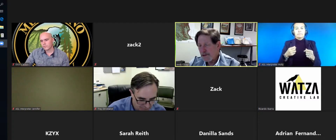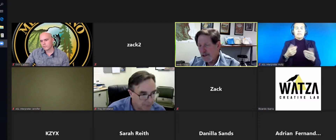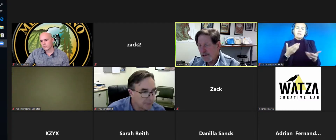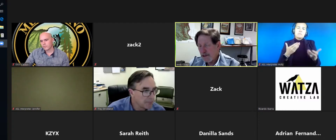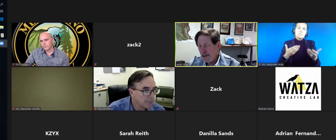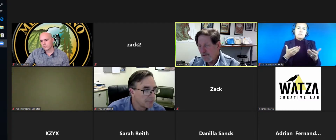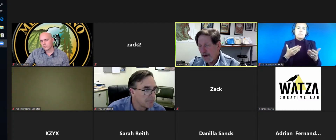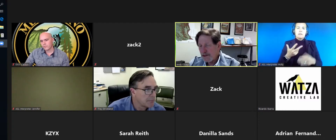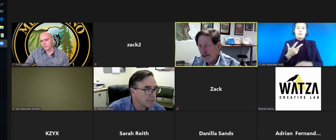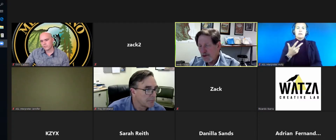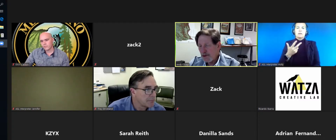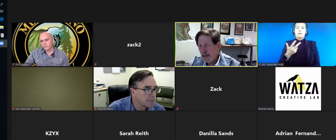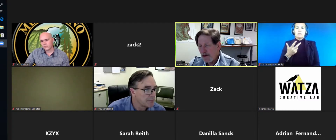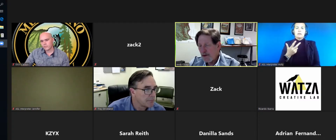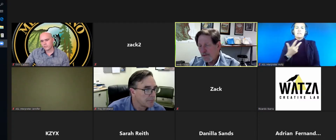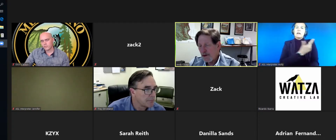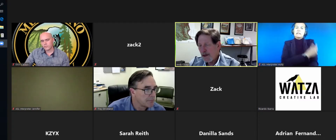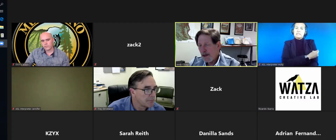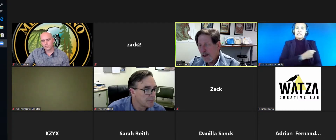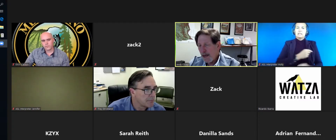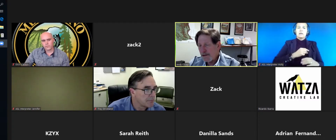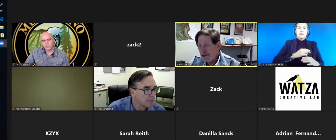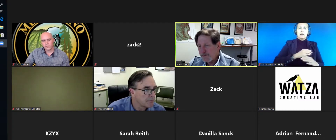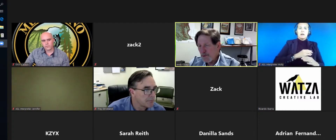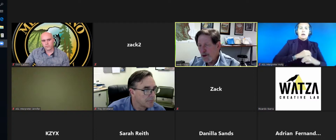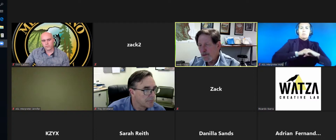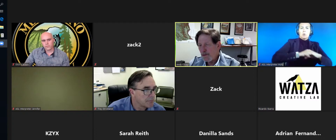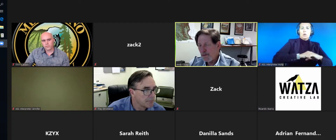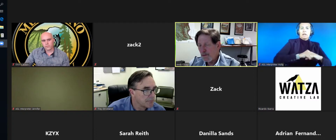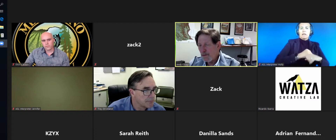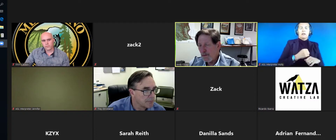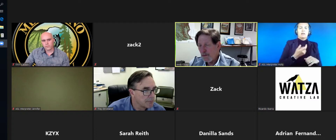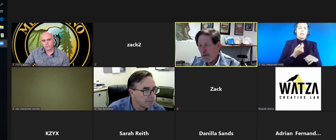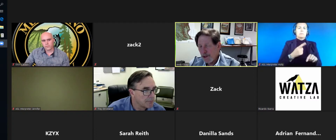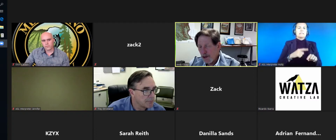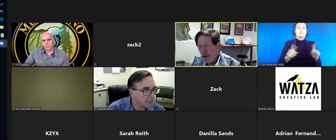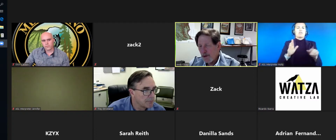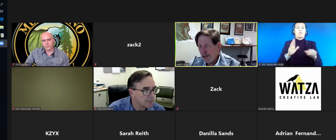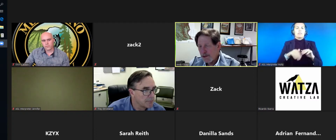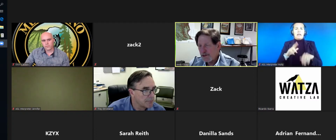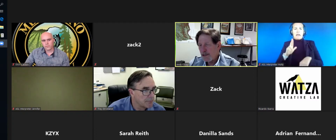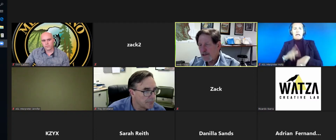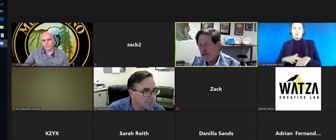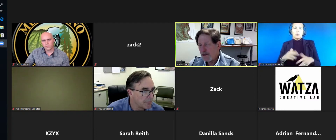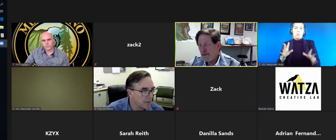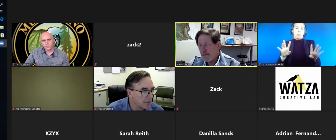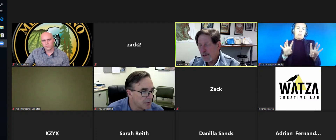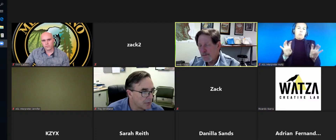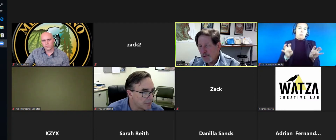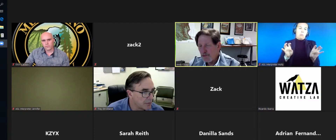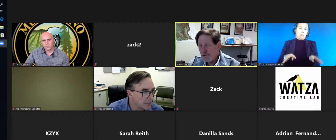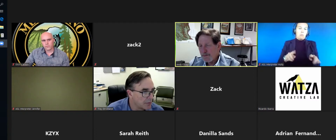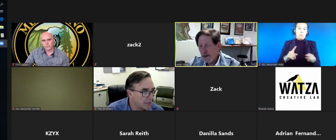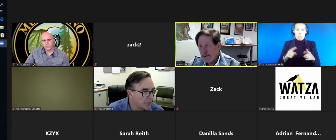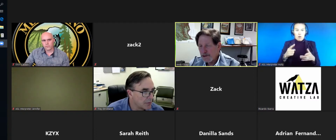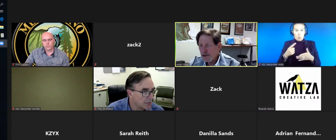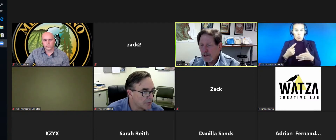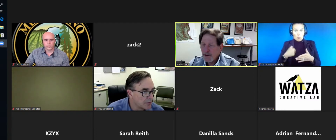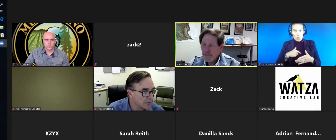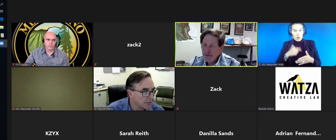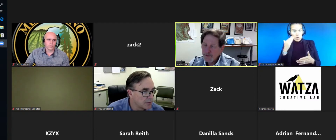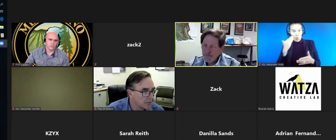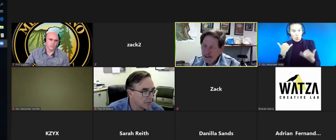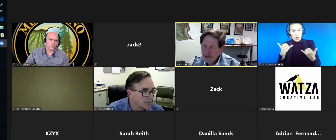in the vaccine immunity. However, at this point, what we know is that the immune